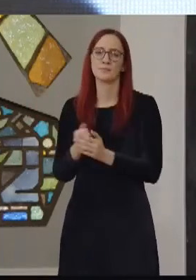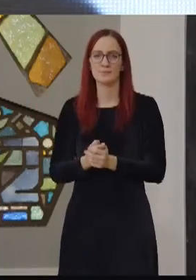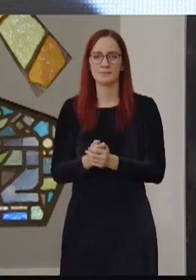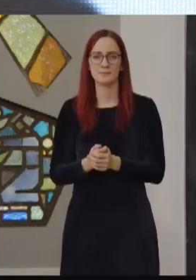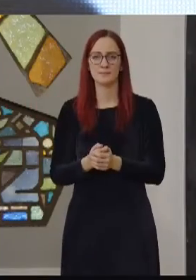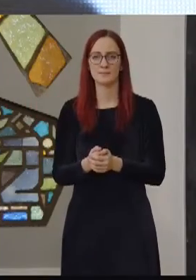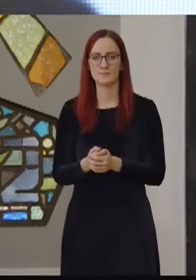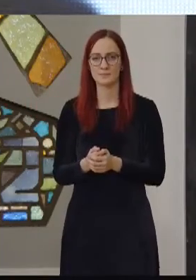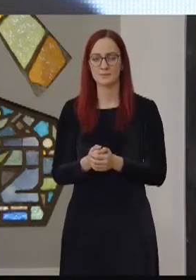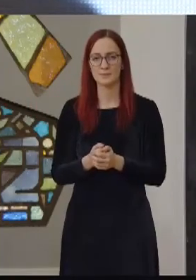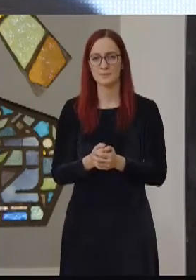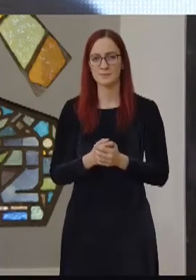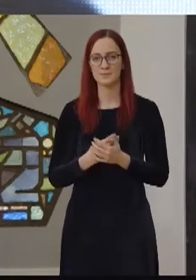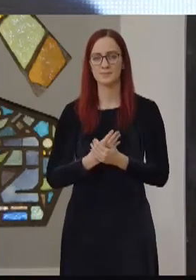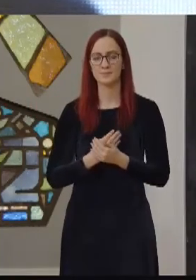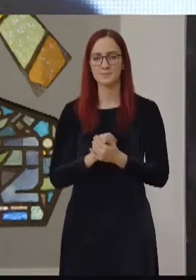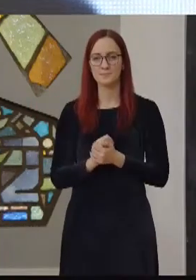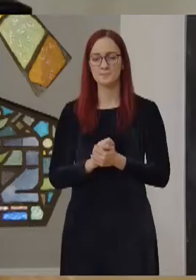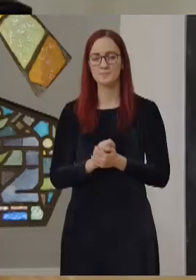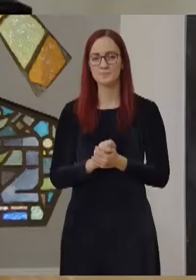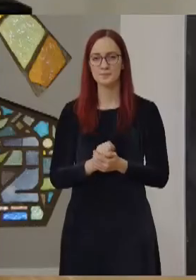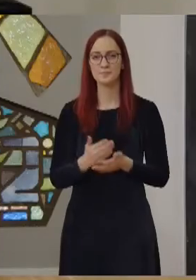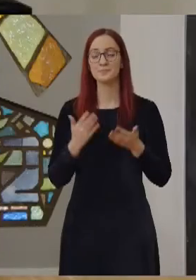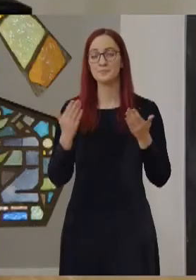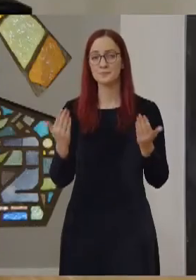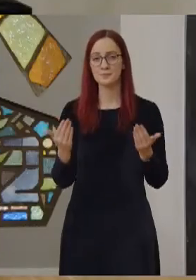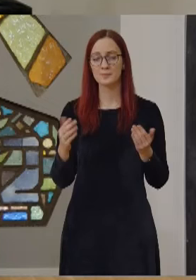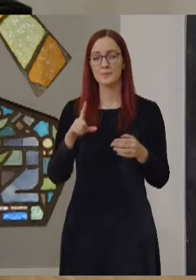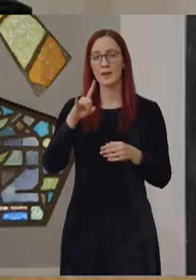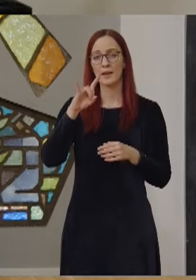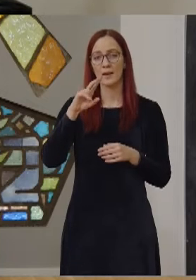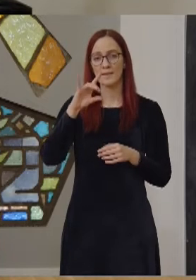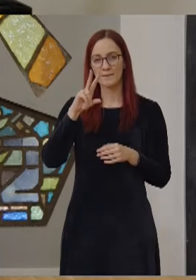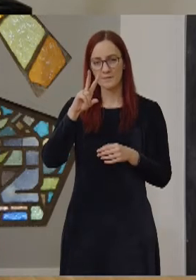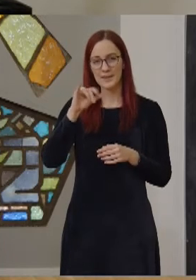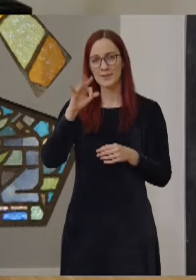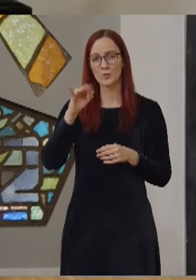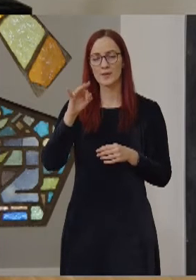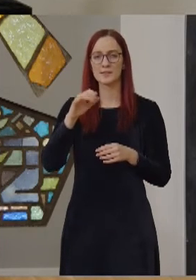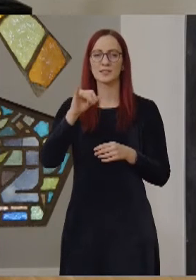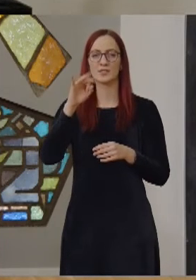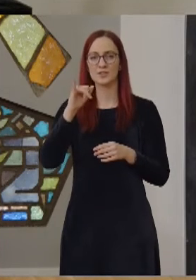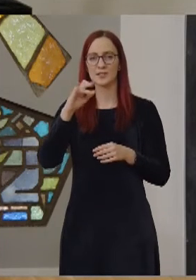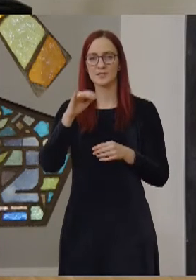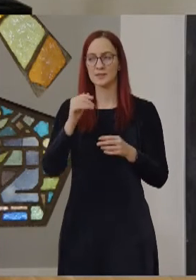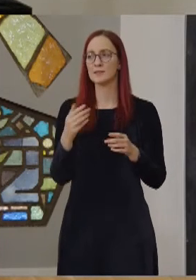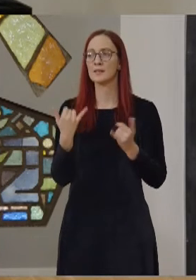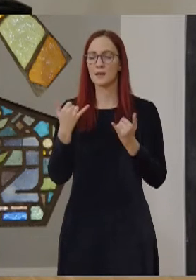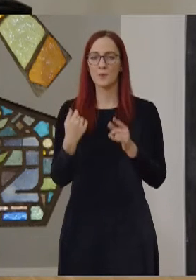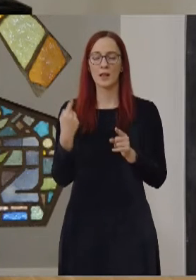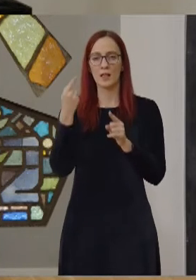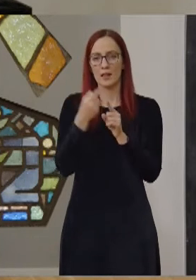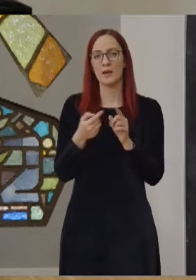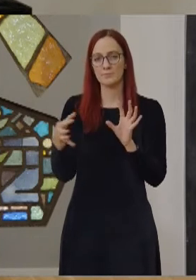Committee depend on the achievements of individual countries. Vytautas